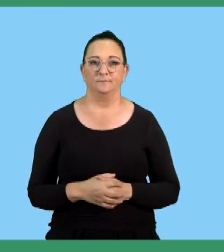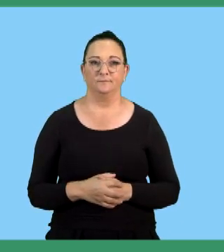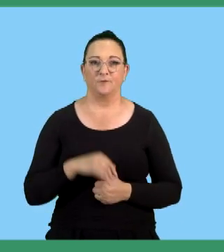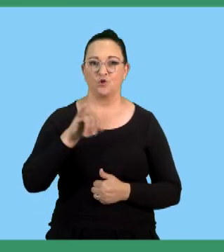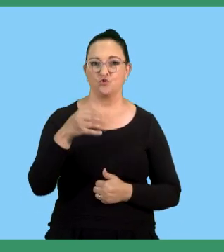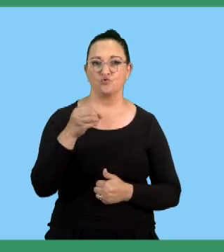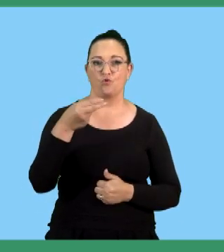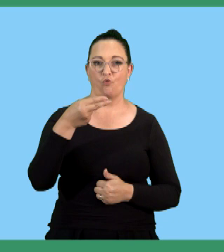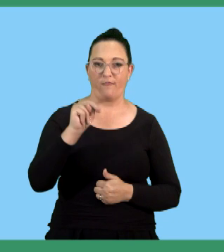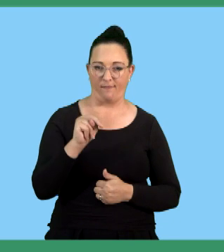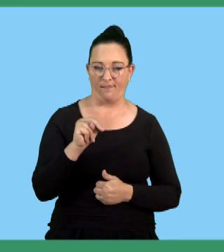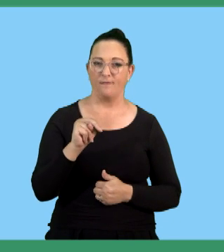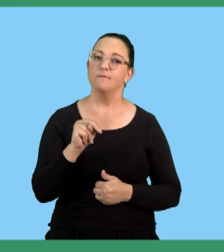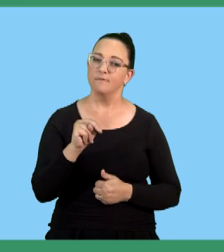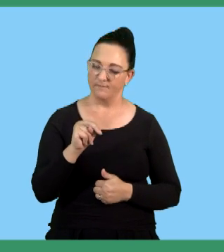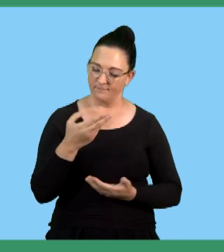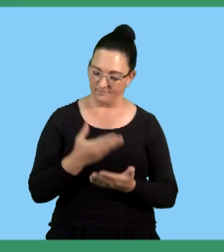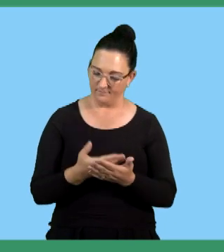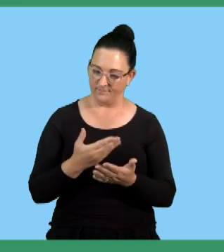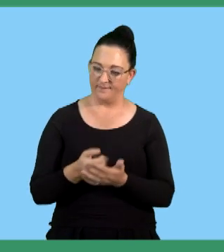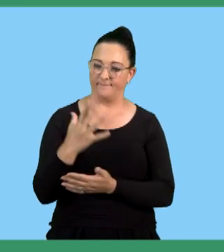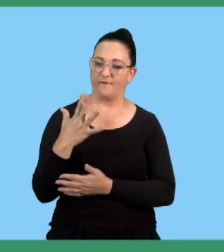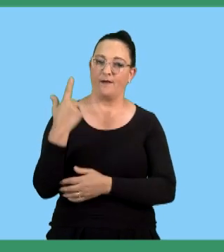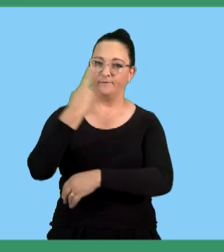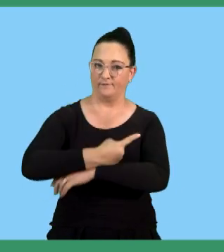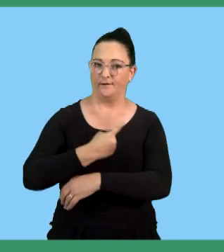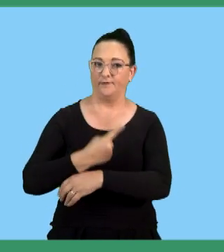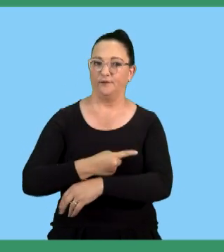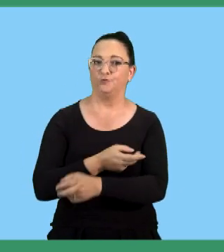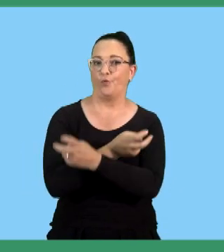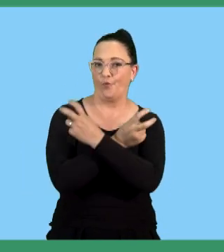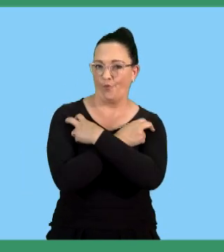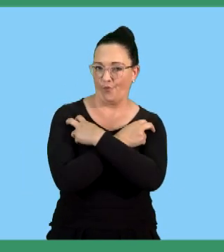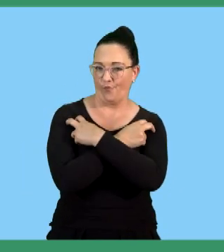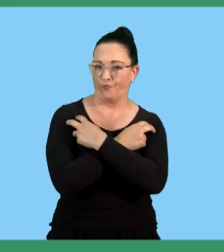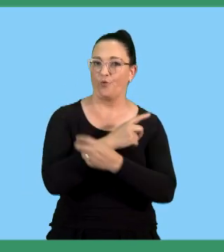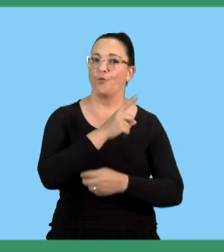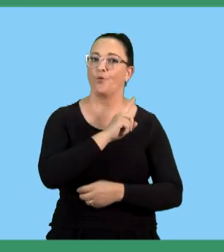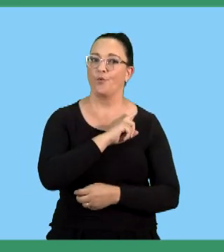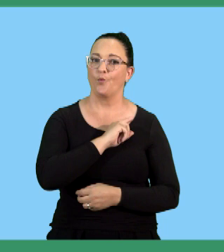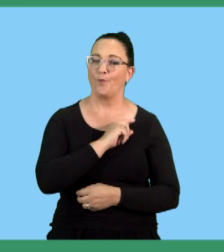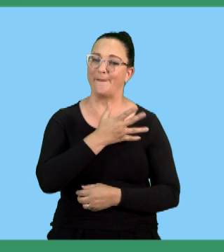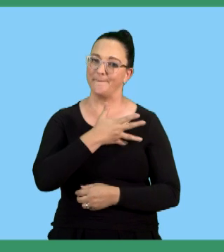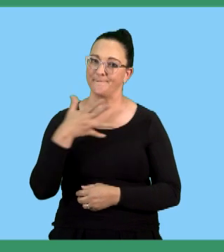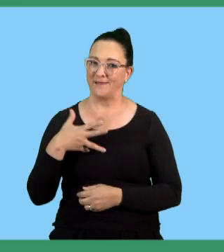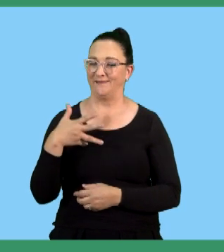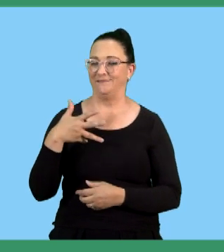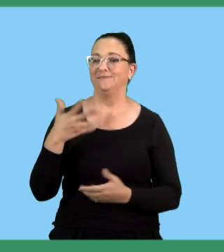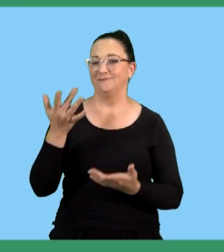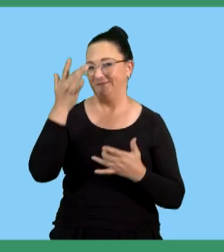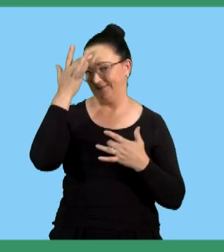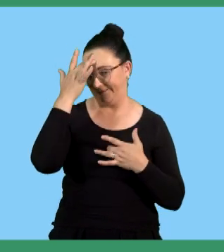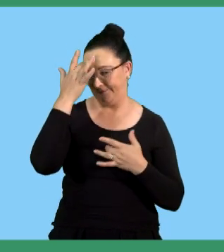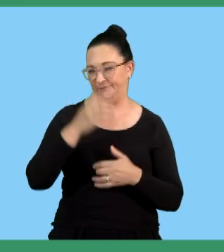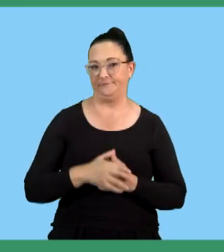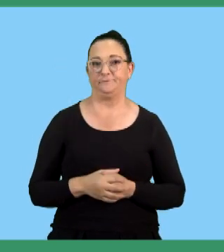given permission to take 5 days off work to attend to his sick mother. So that